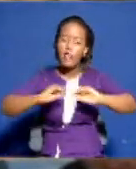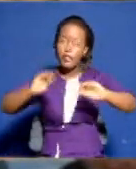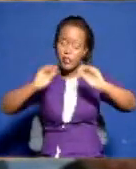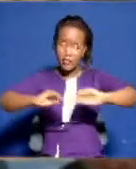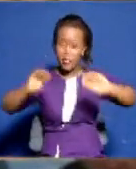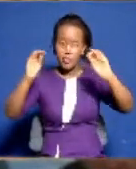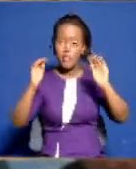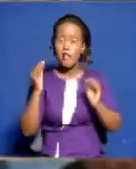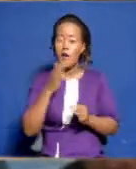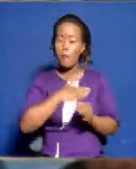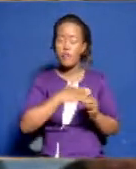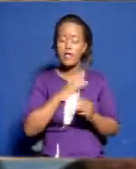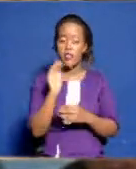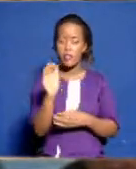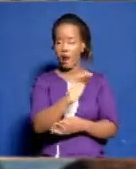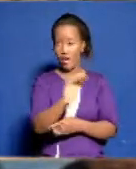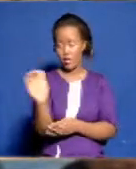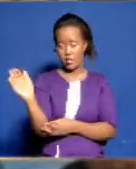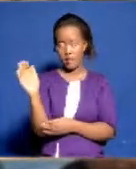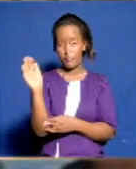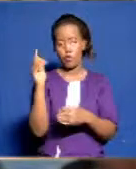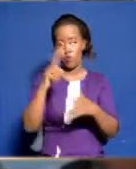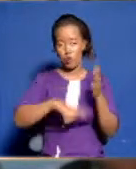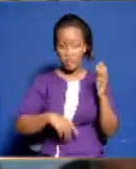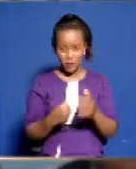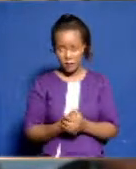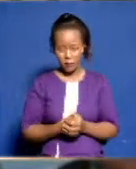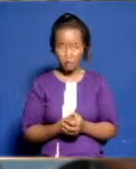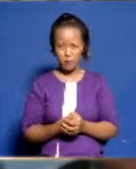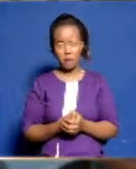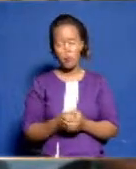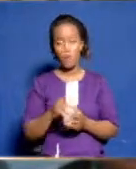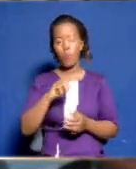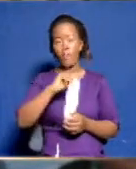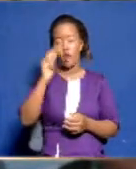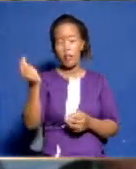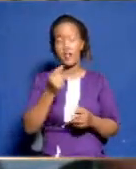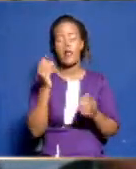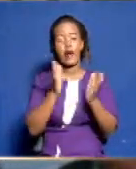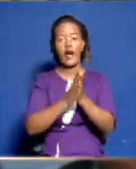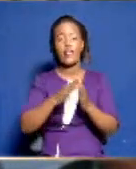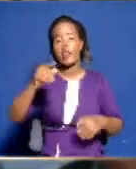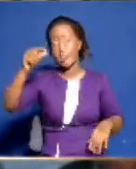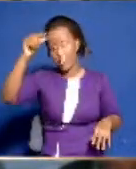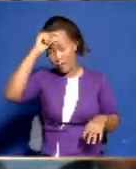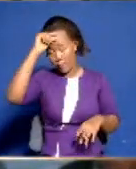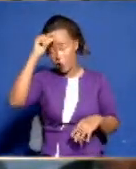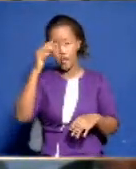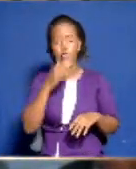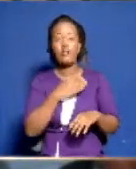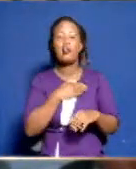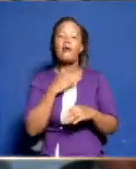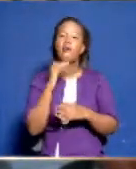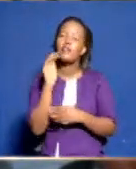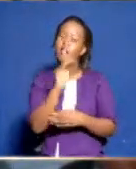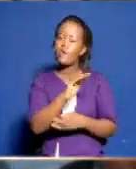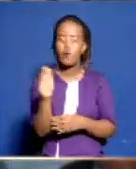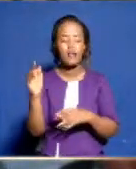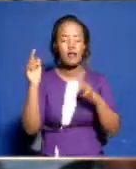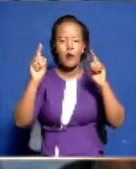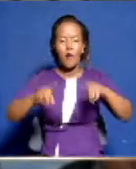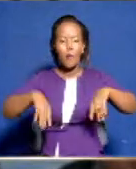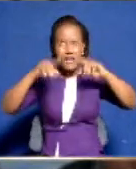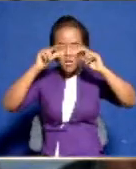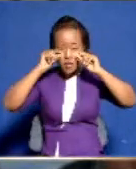nawaomba nchi yetu ya Kenya, especially the government, nawaomba muangalie sana